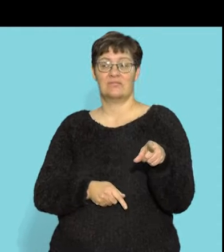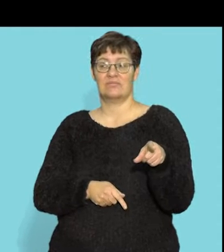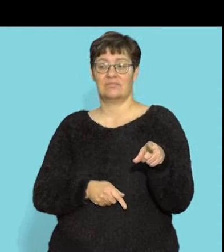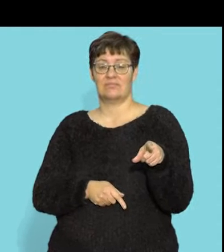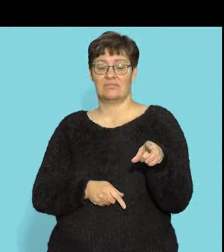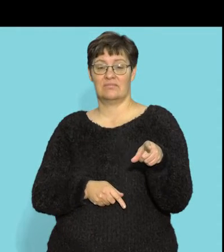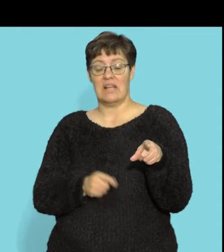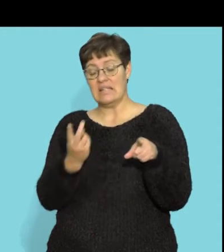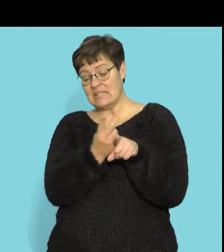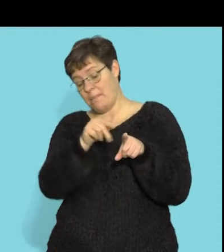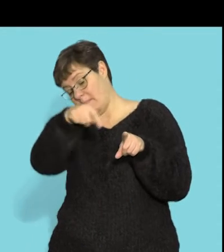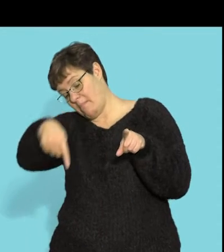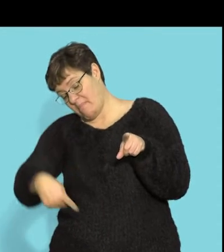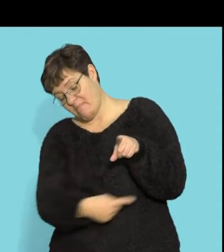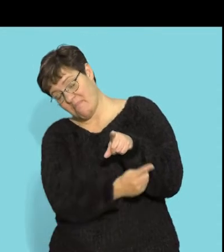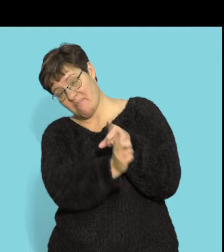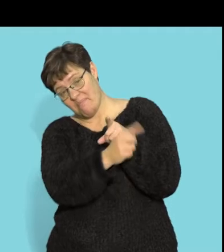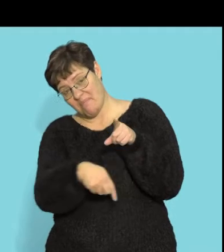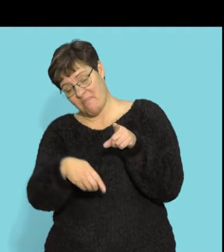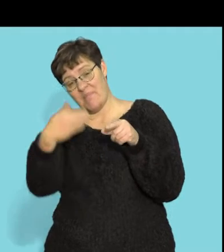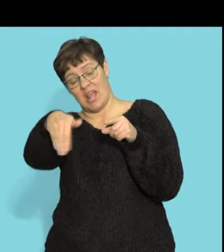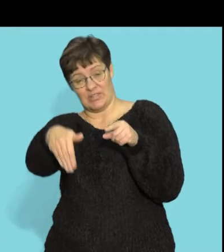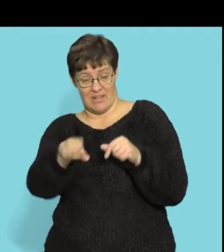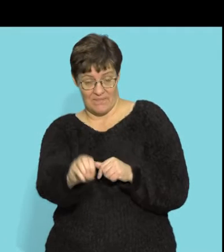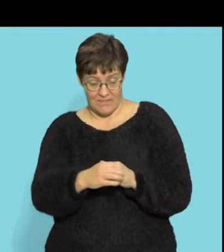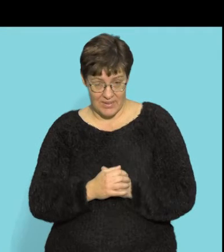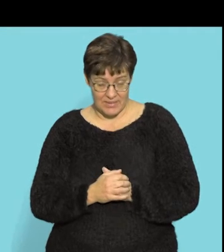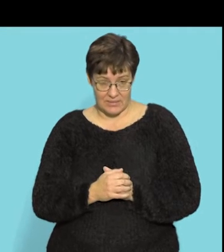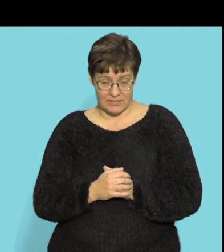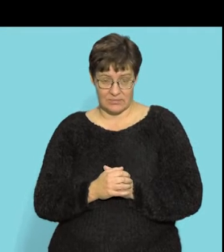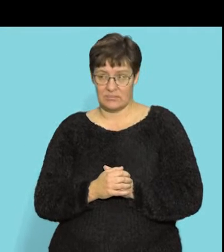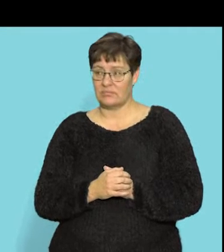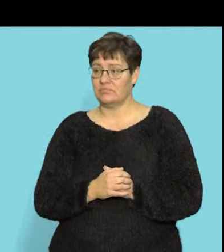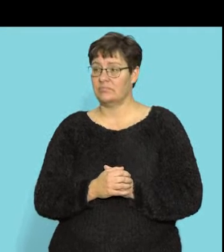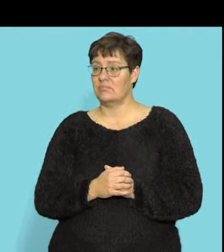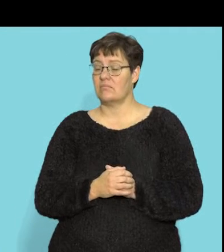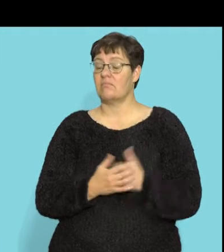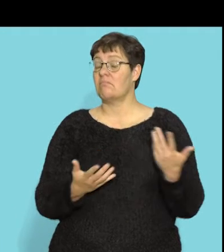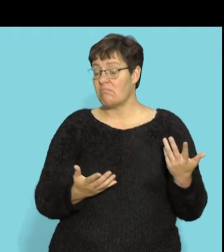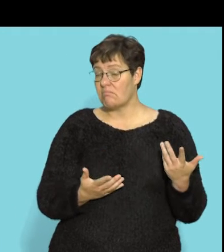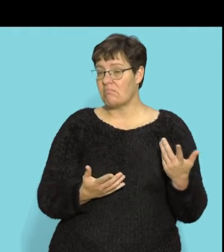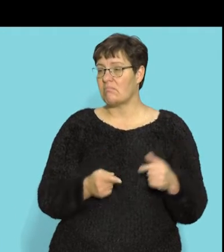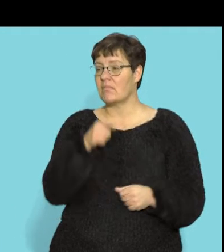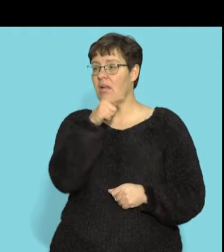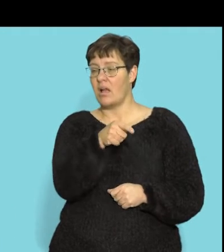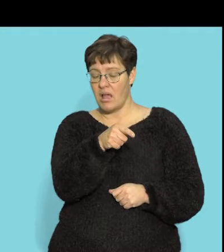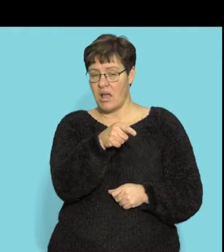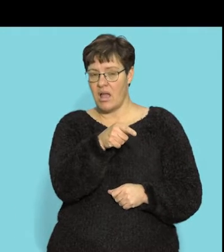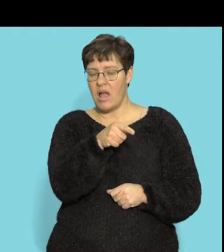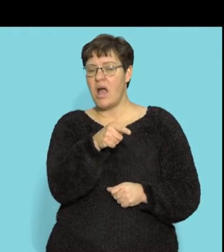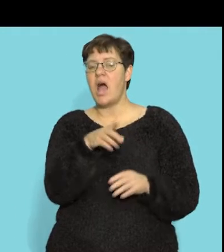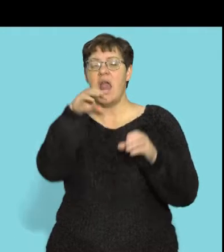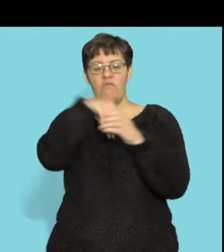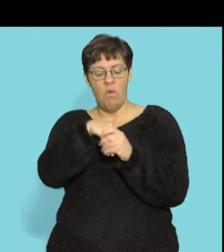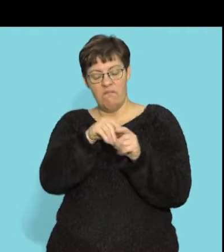with the external resistance, right? So if, say, for argument's sake, that's R, we are simply saying that if this is part of the